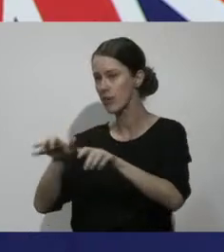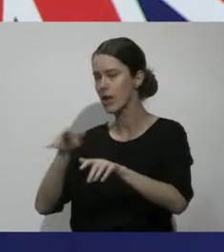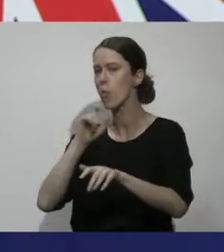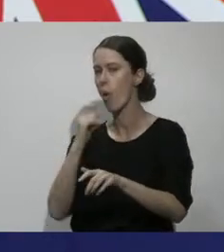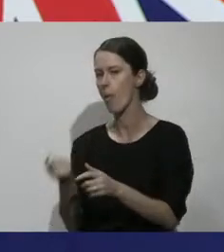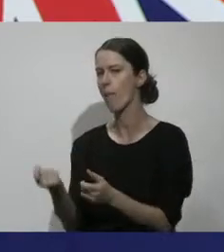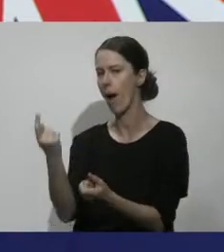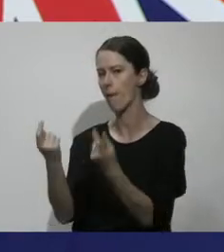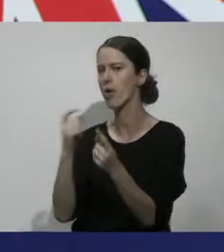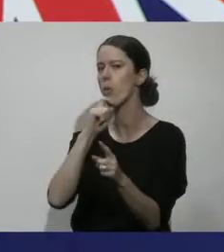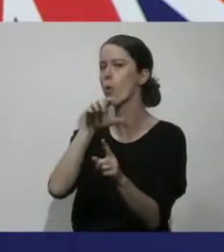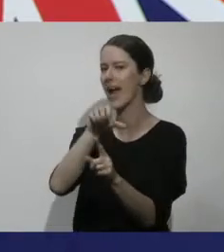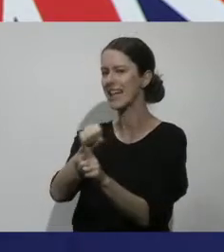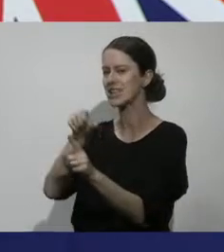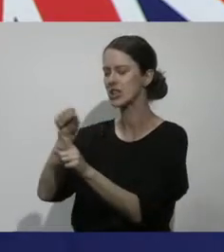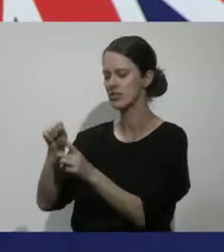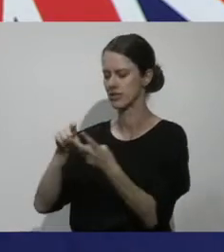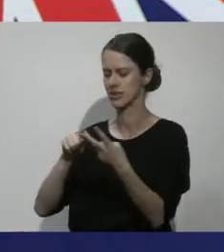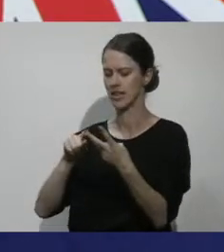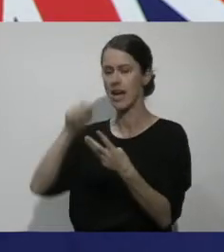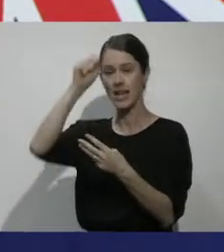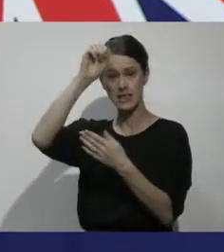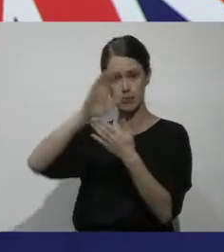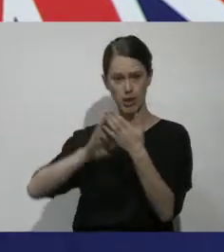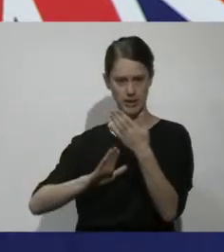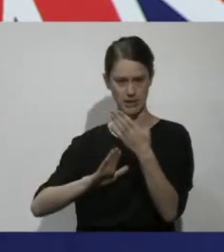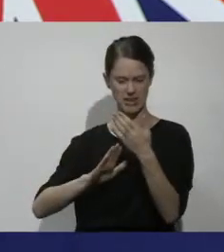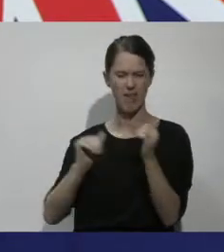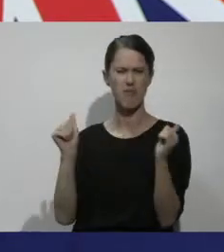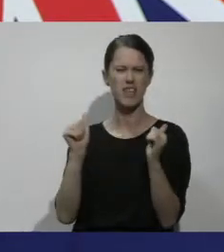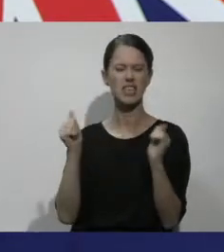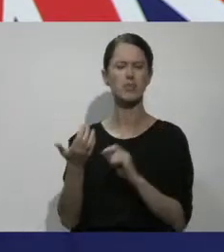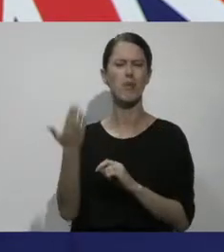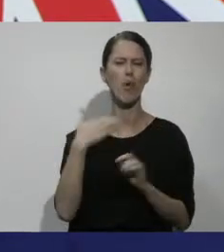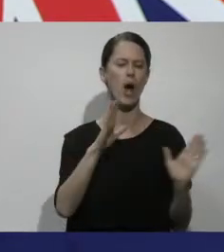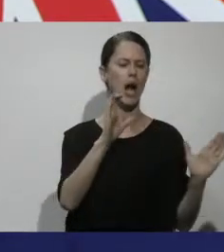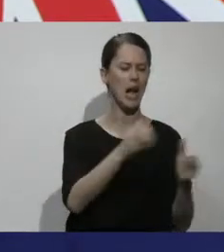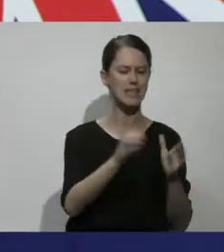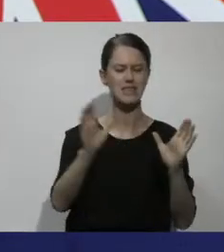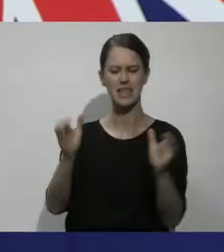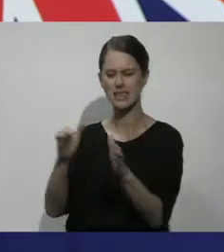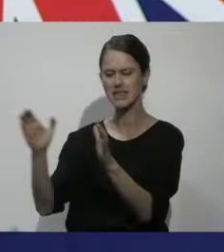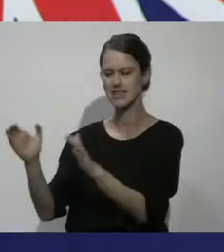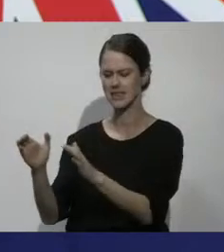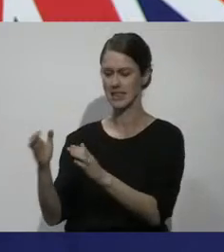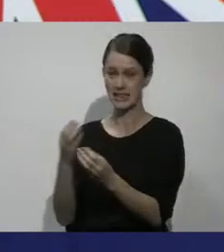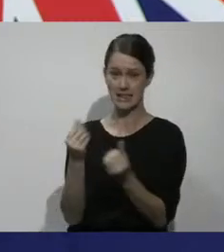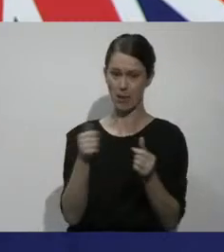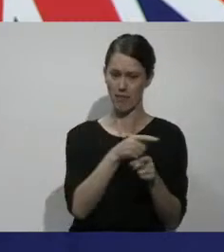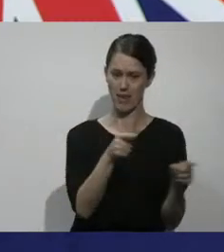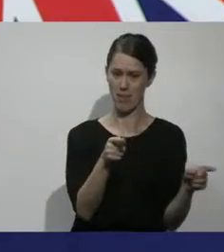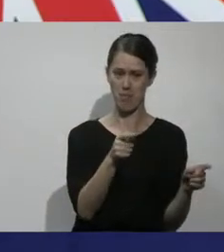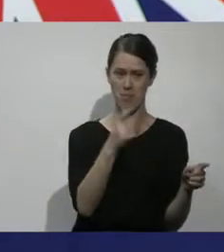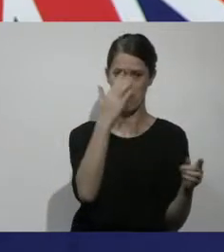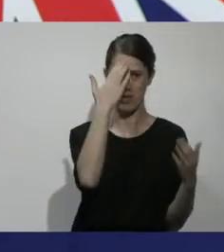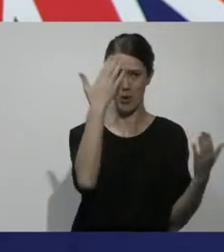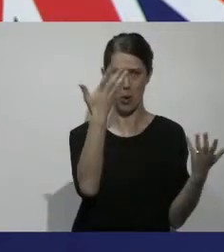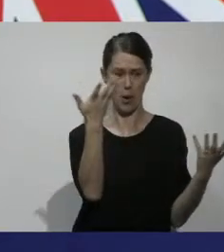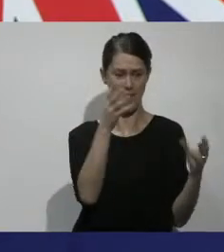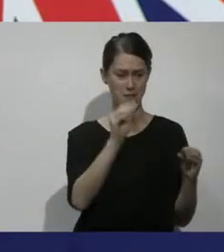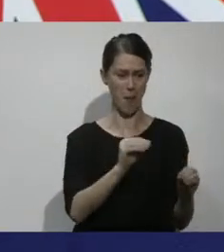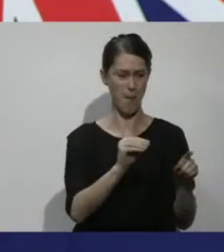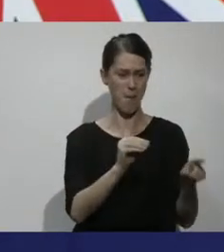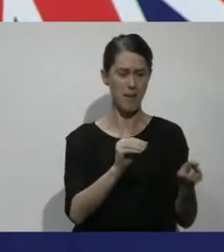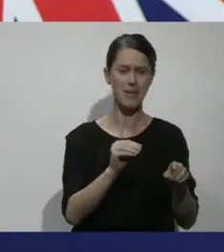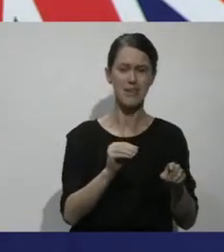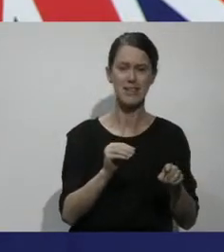And thirdly, our own experience. We have had clusters before where we haven't always been able to identify the source, and indeed overseas you see in